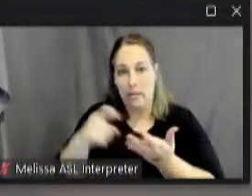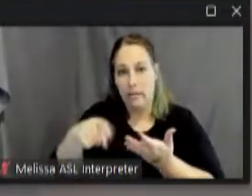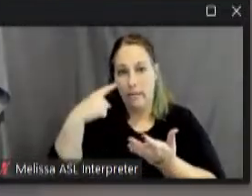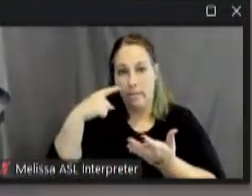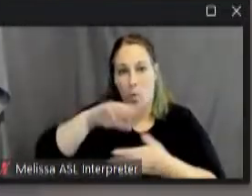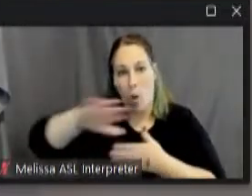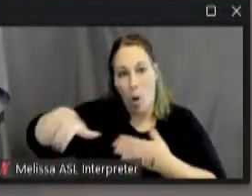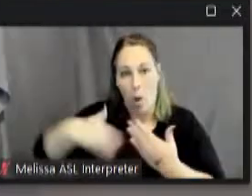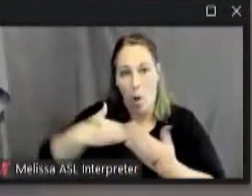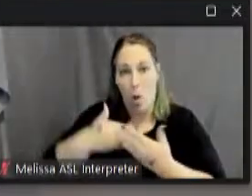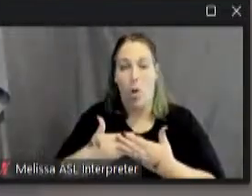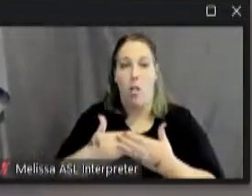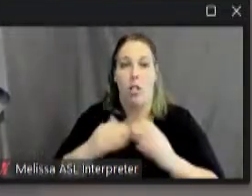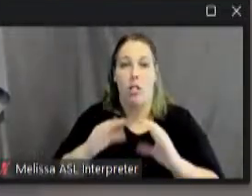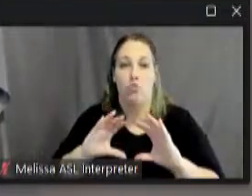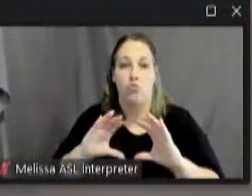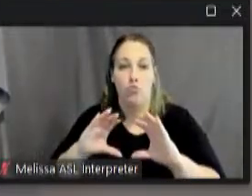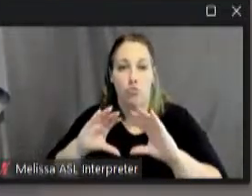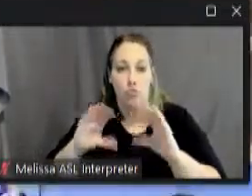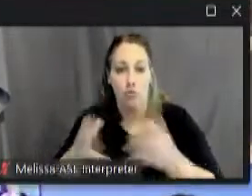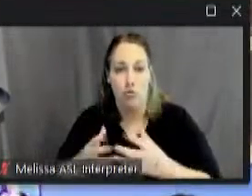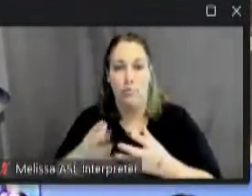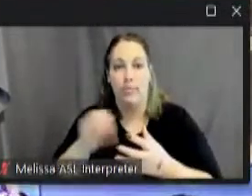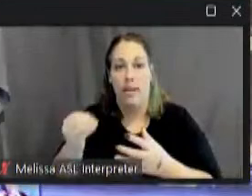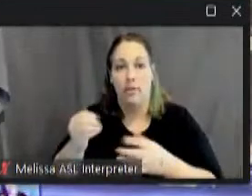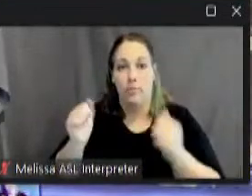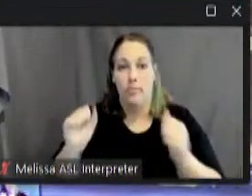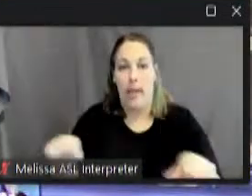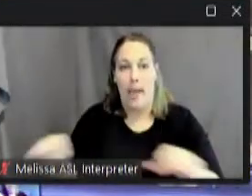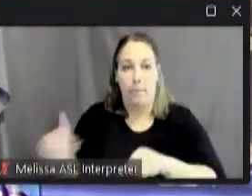some progress in the rights of women and girls.